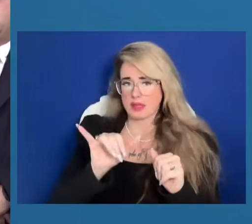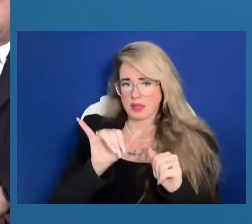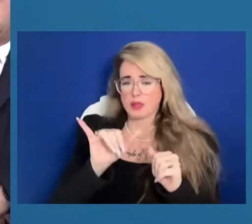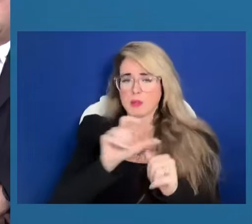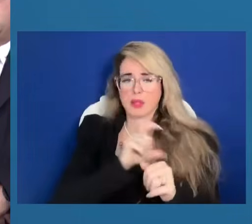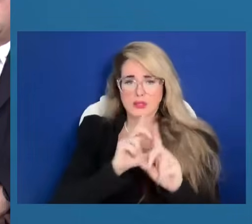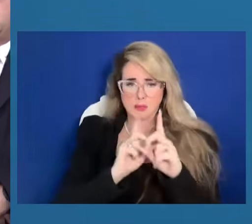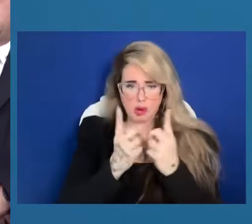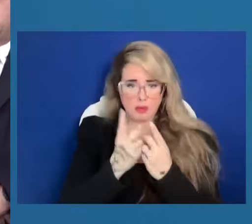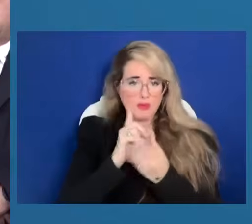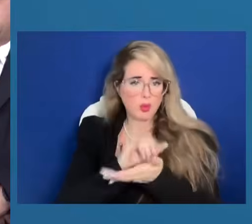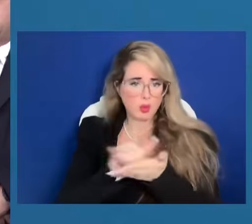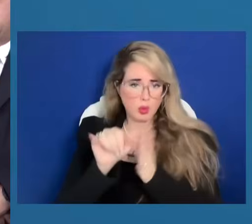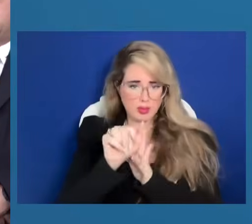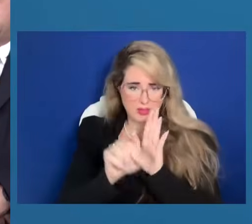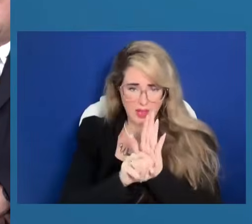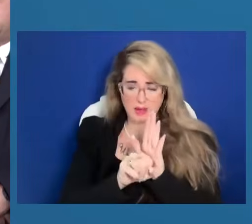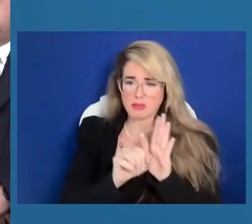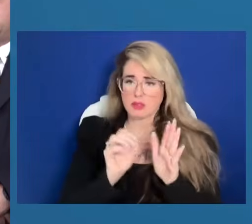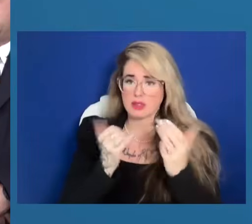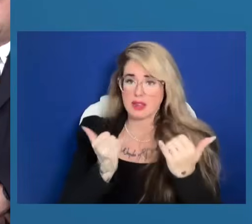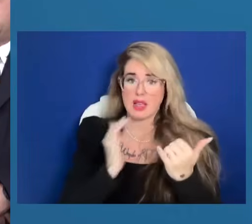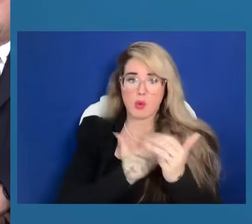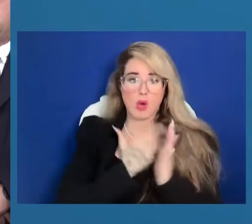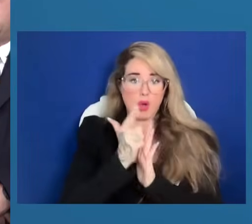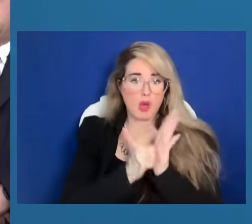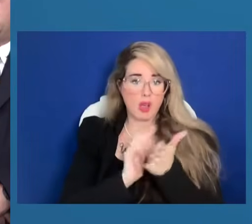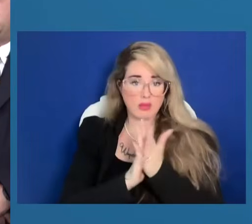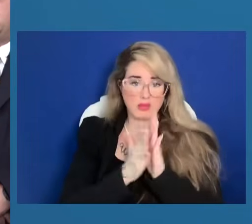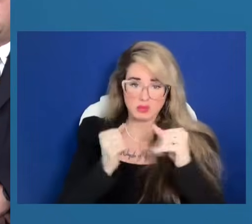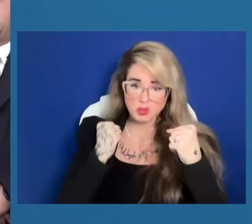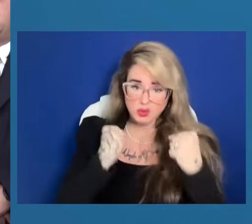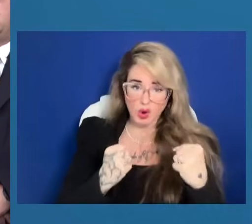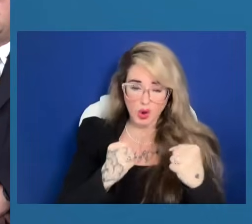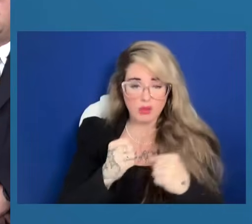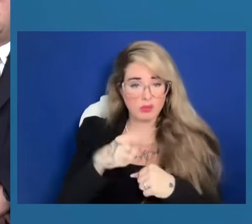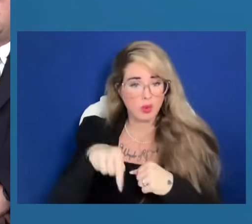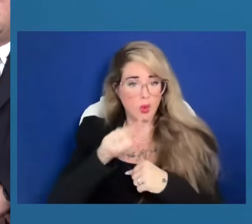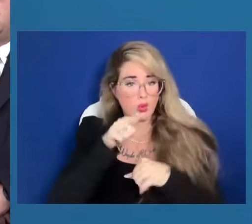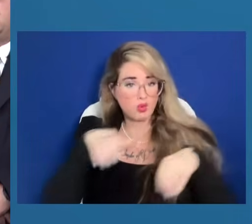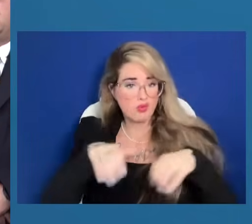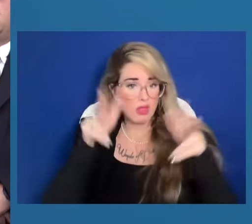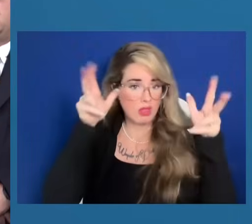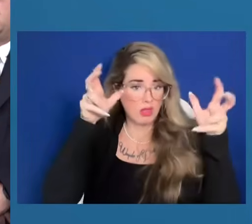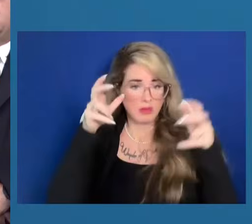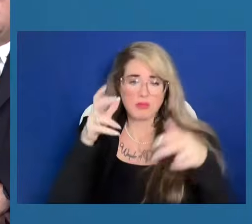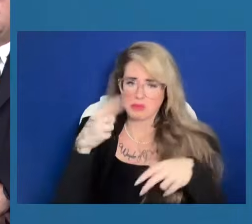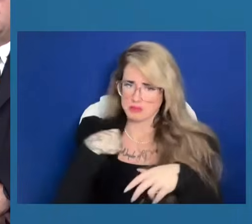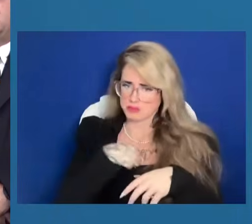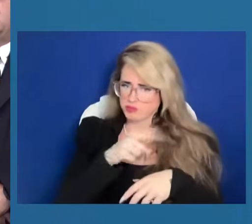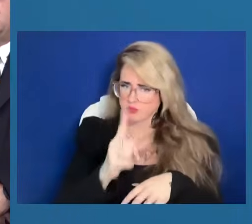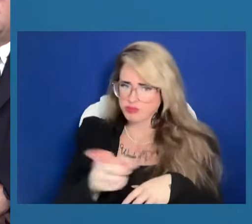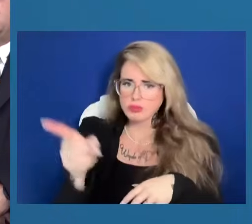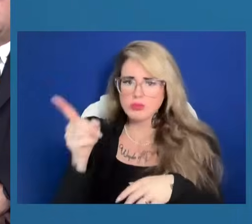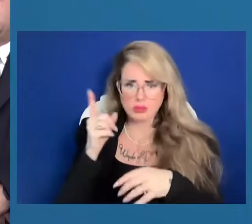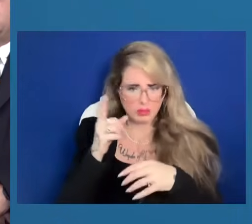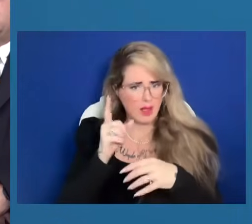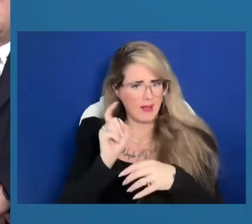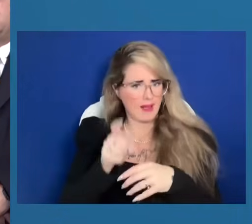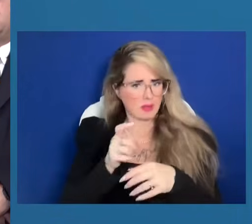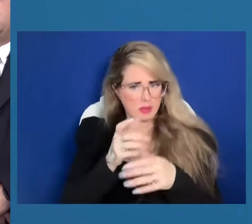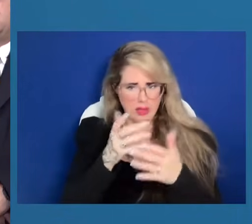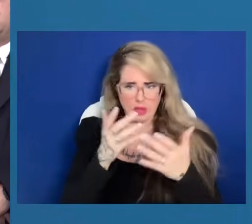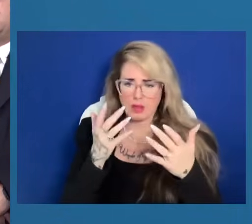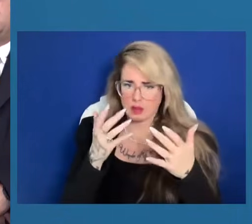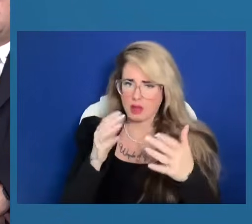New York State, strengthening our laws, holding criminals accountable, and committing over $3 billion to public